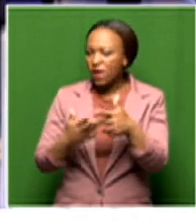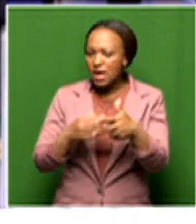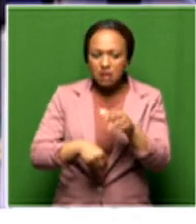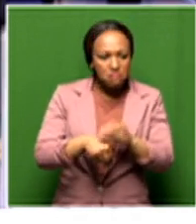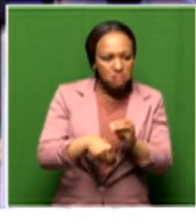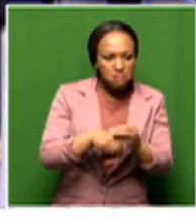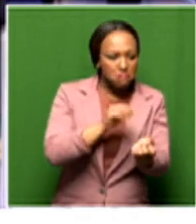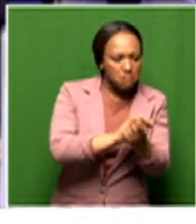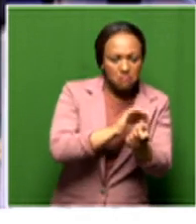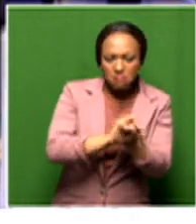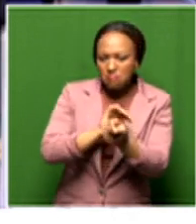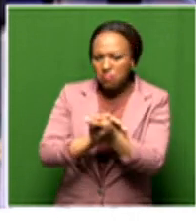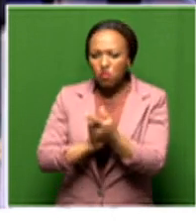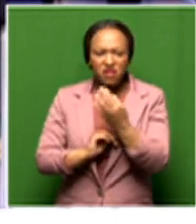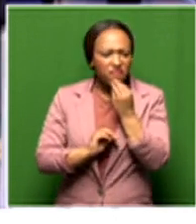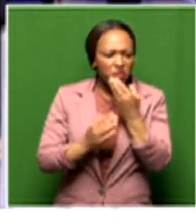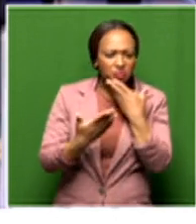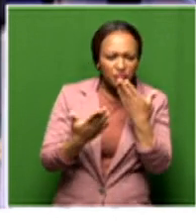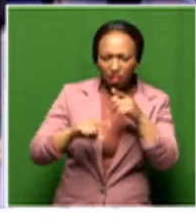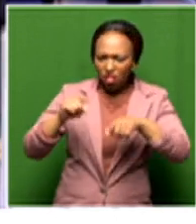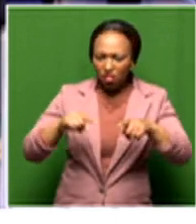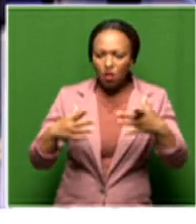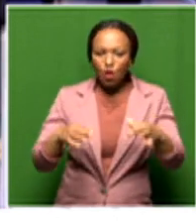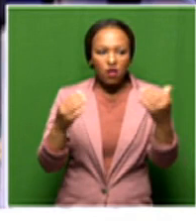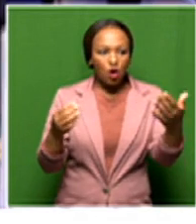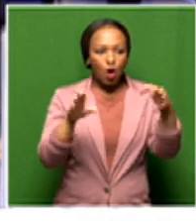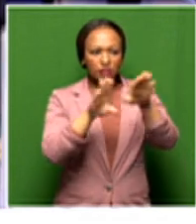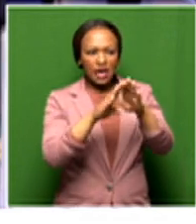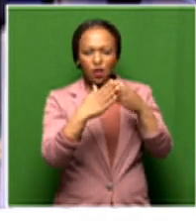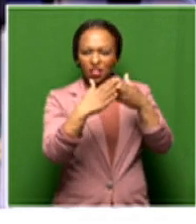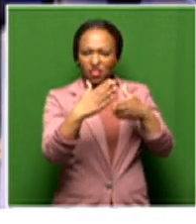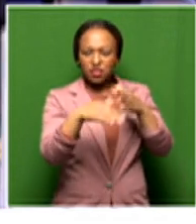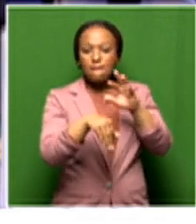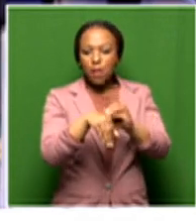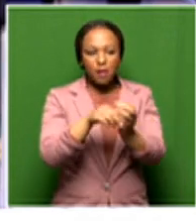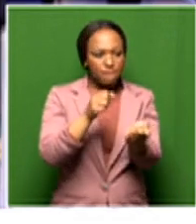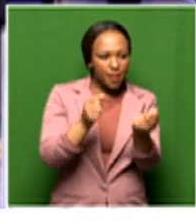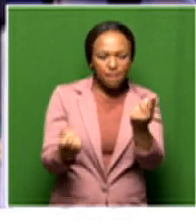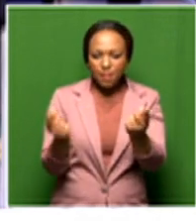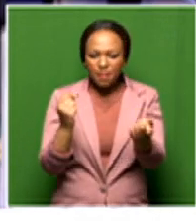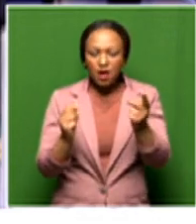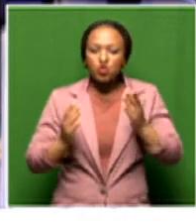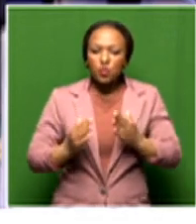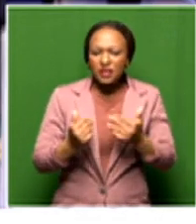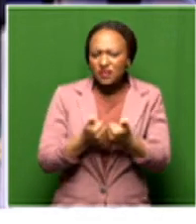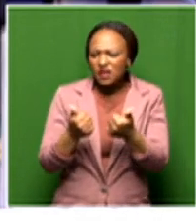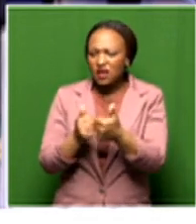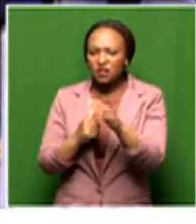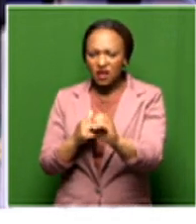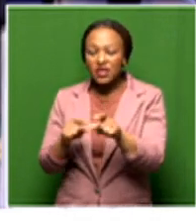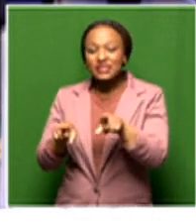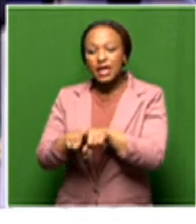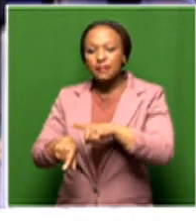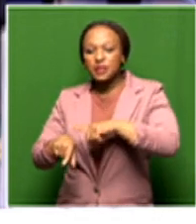crisis that has come about with lockdown, and also importantly, creating awareness, because I